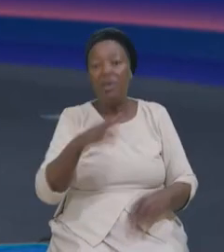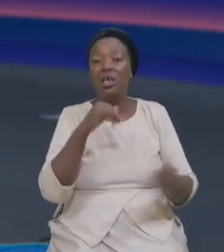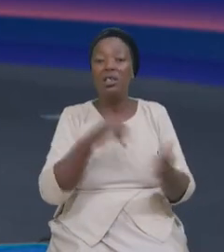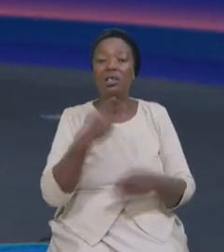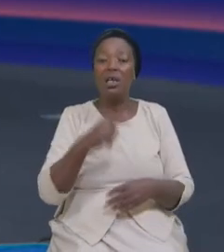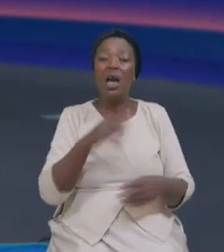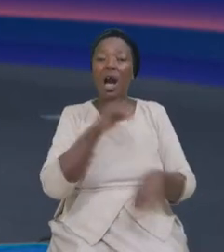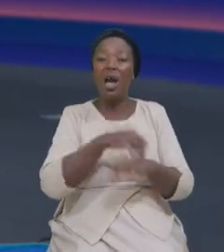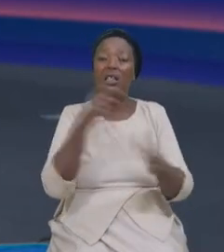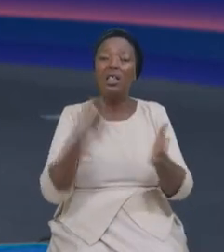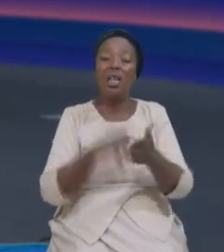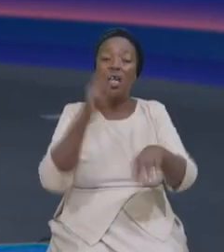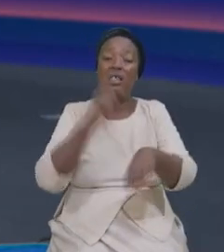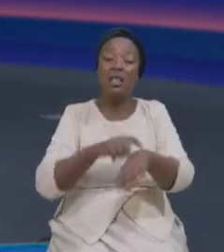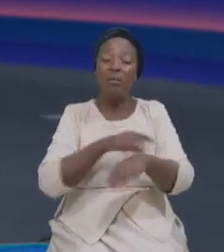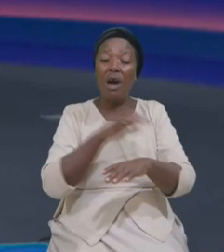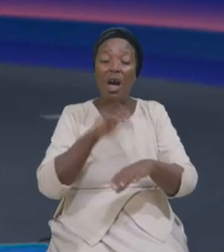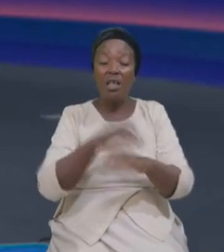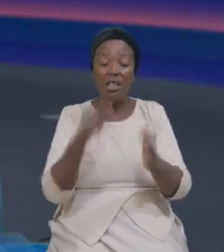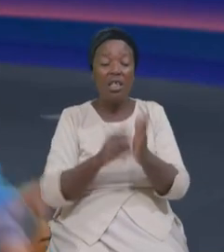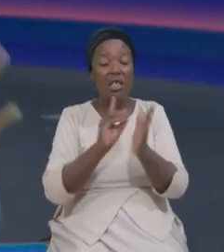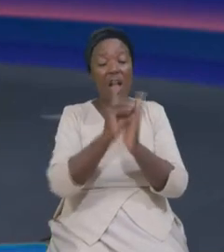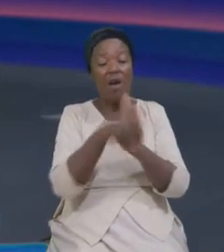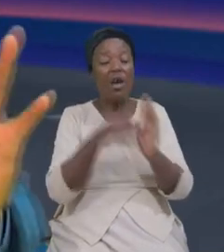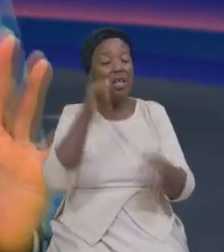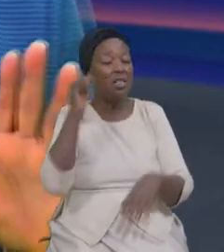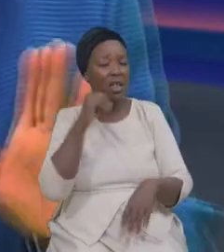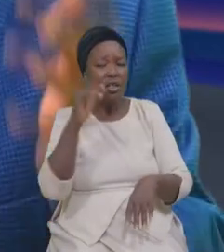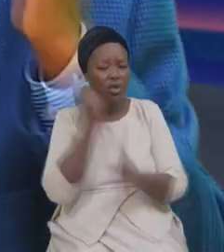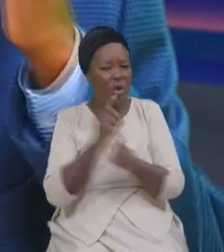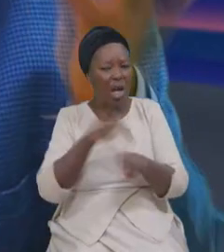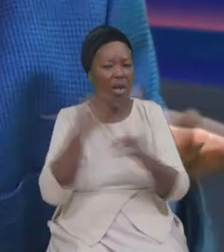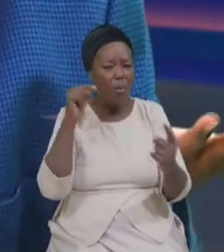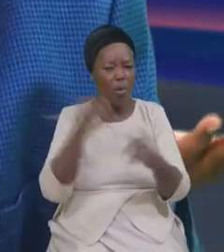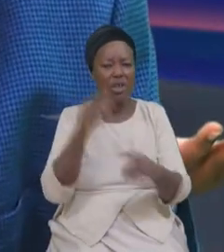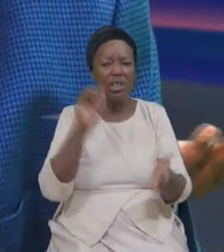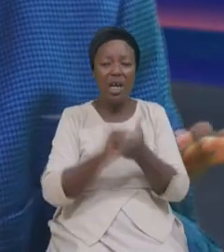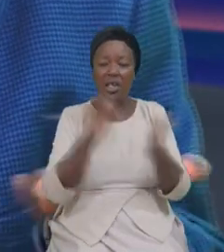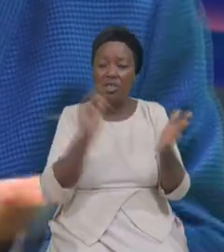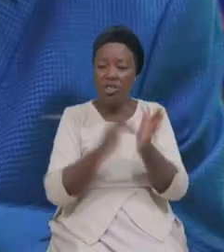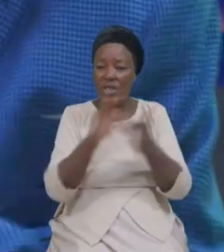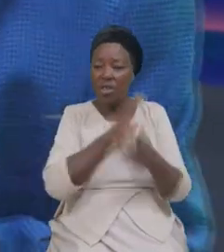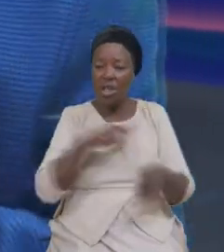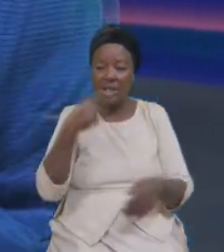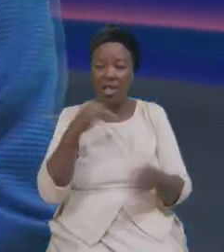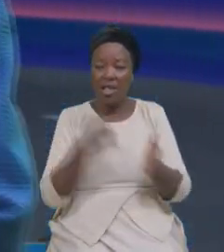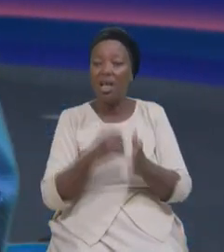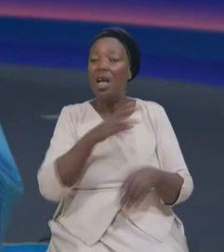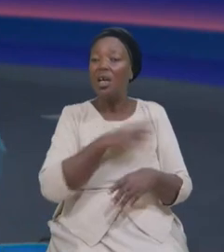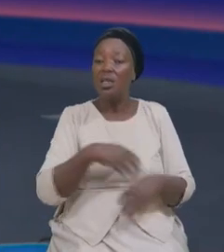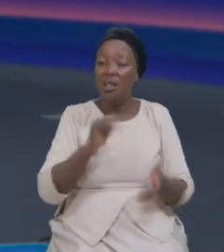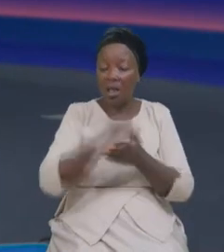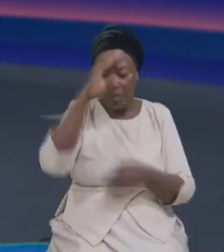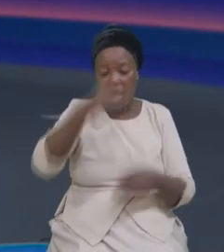said, at this hour yesterday. At the point Jesus said so, the man had not seen it, but he